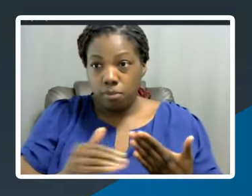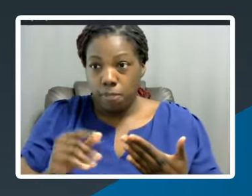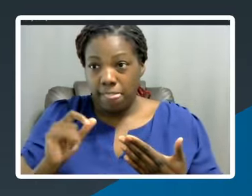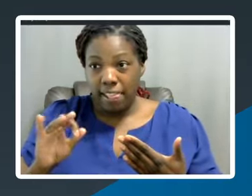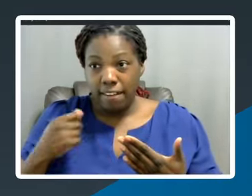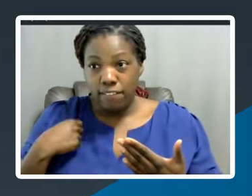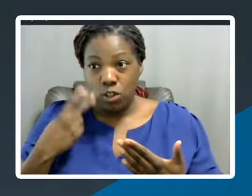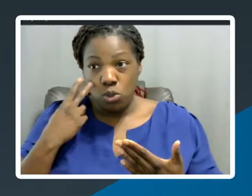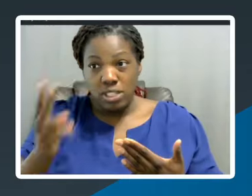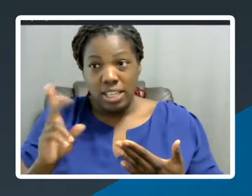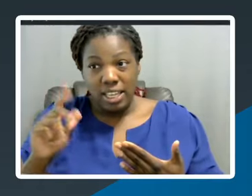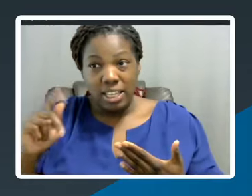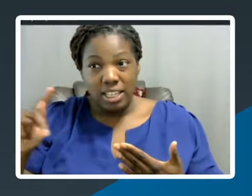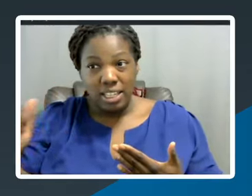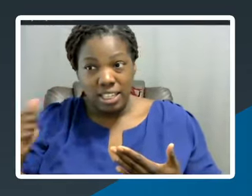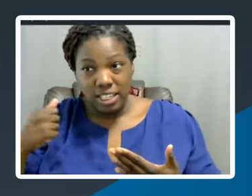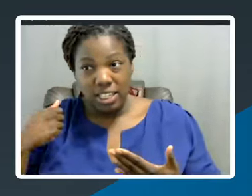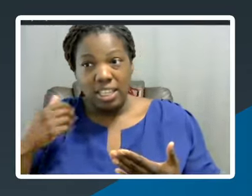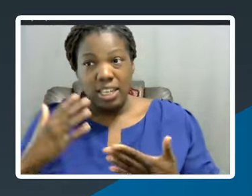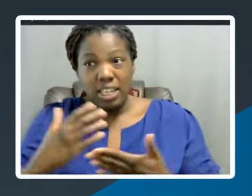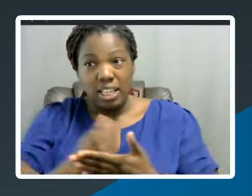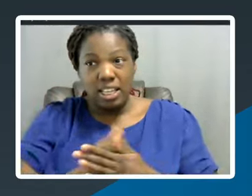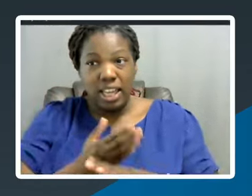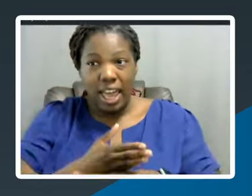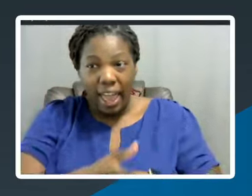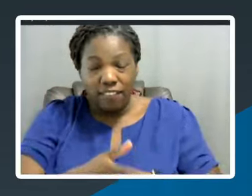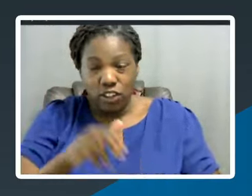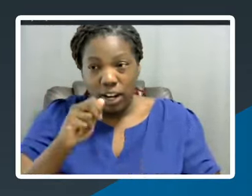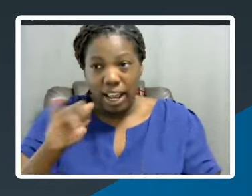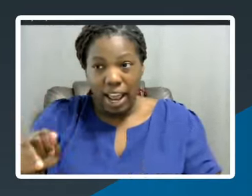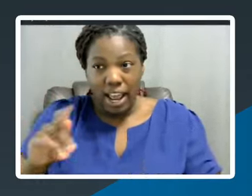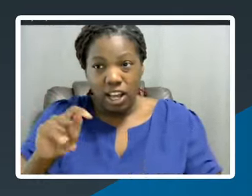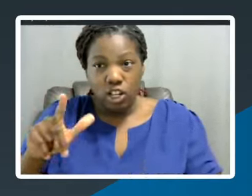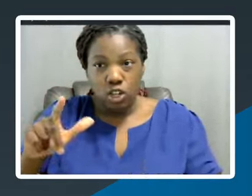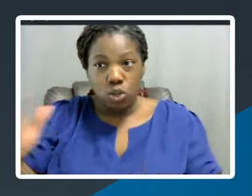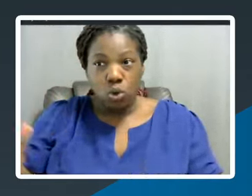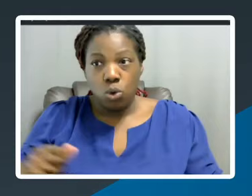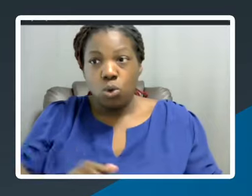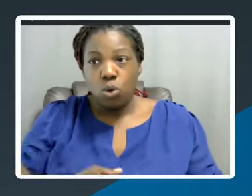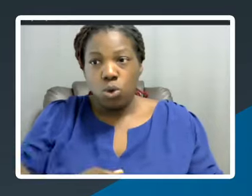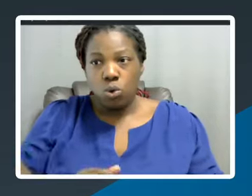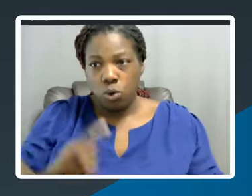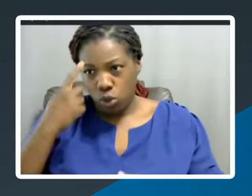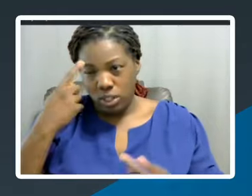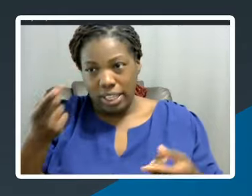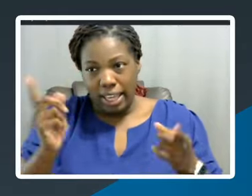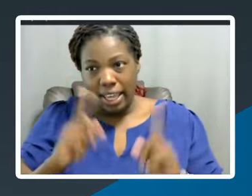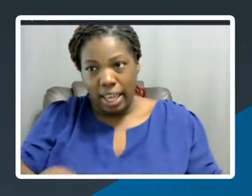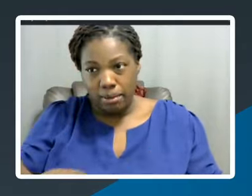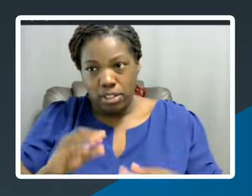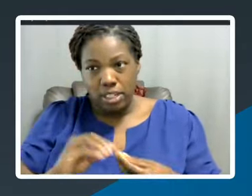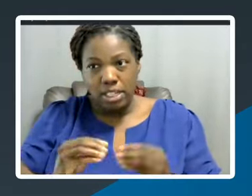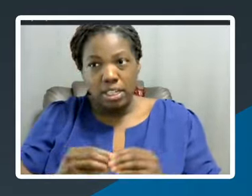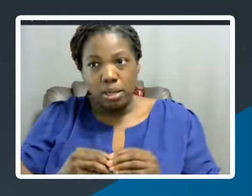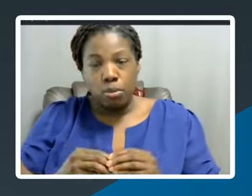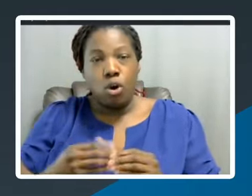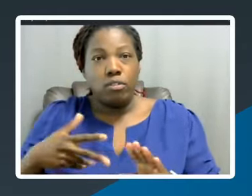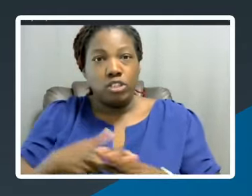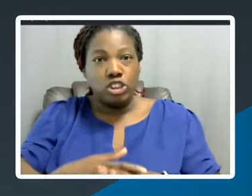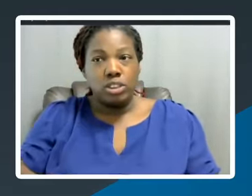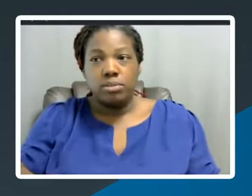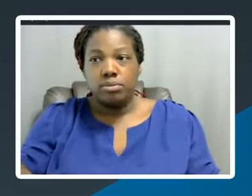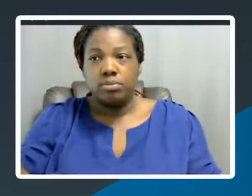that has been collected after the availability of AI tools, what do you think happens to the rate of cheating?